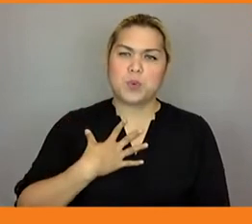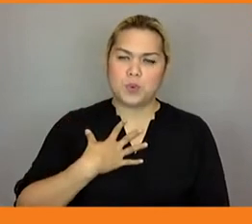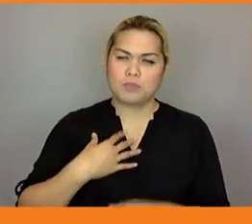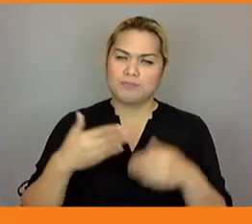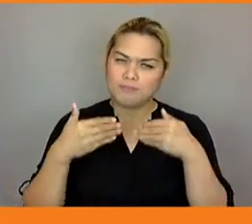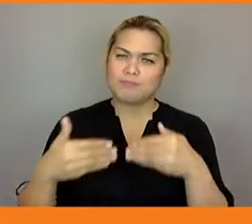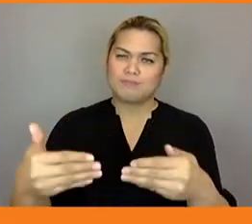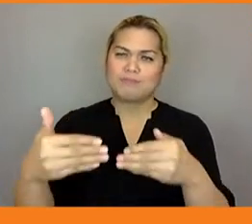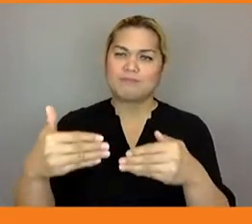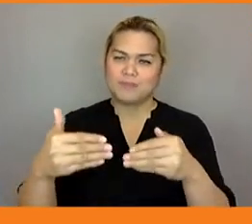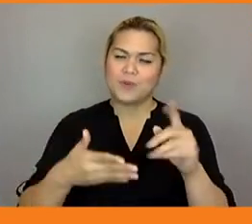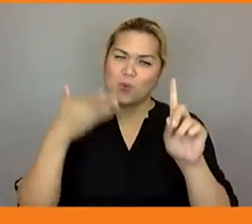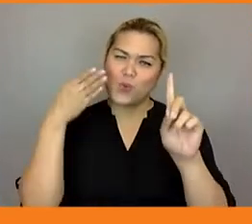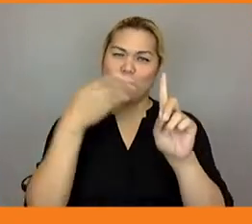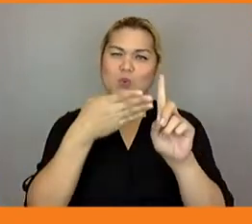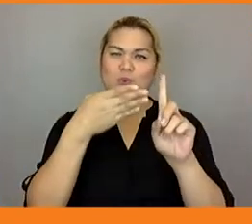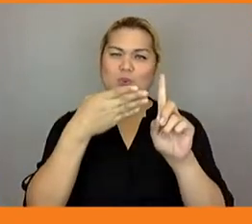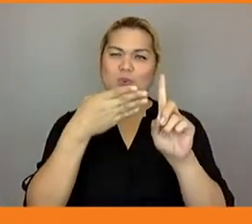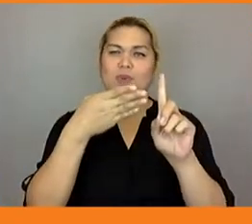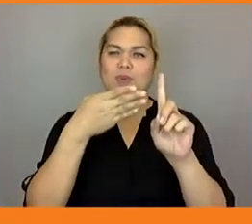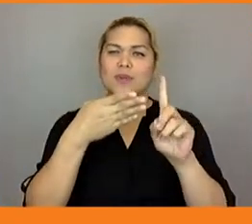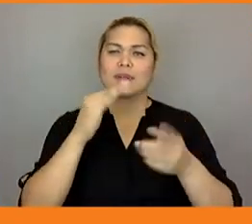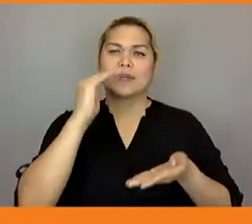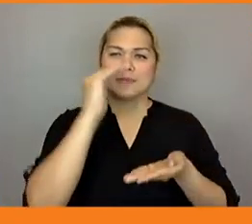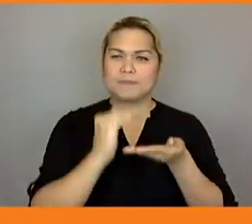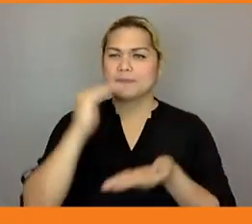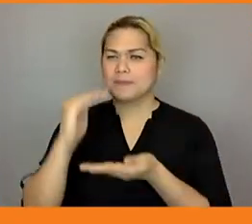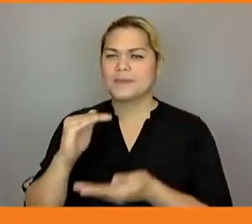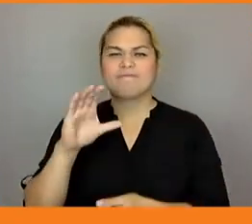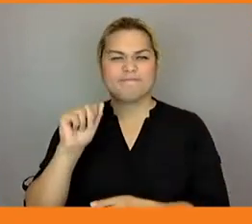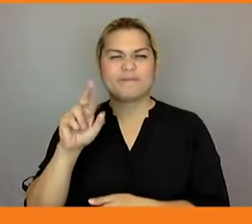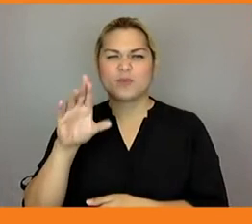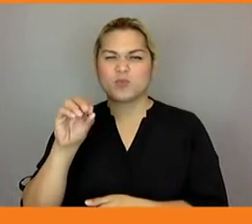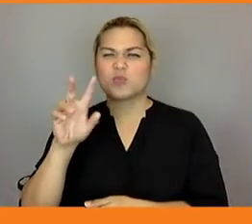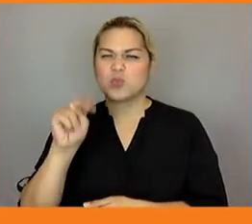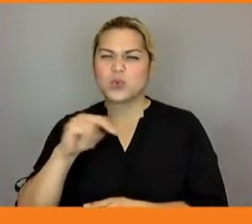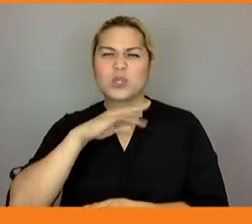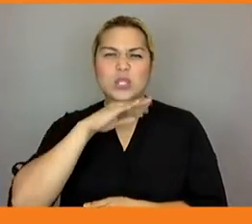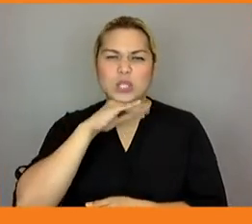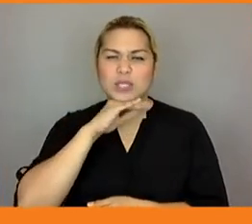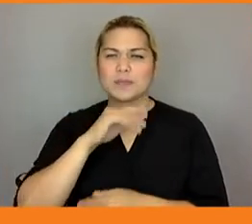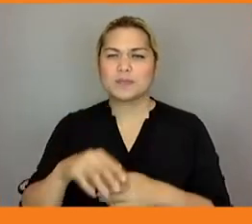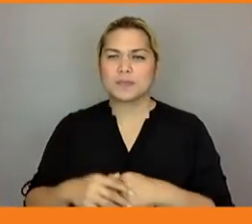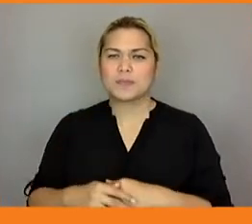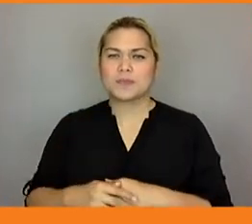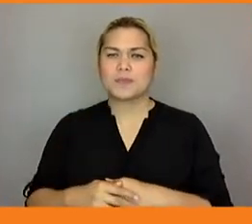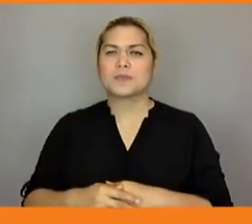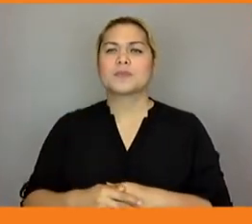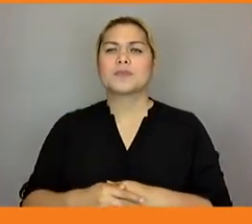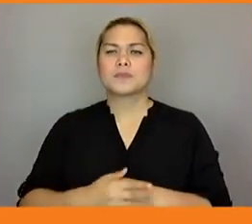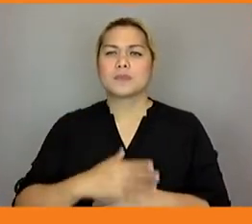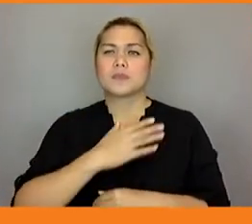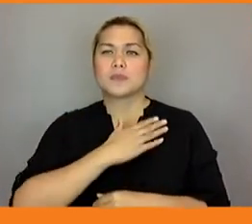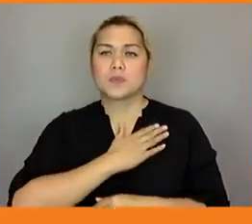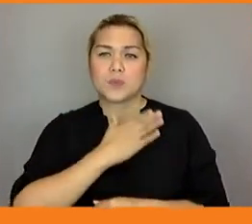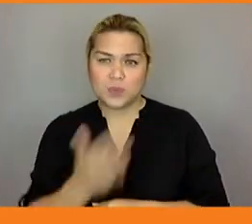transition. We also commit to fully align our operations to the goals of the